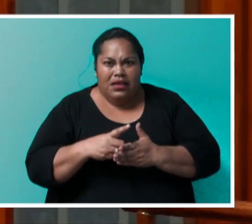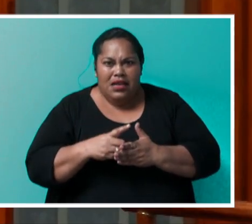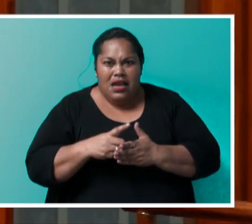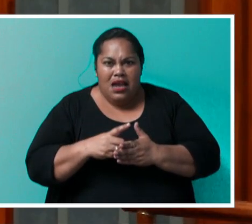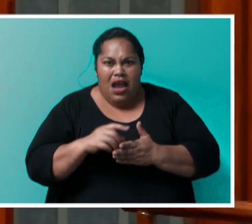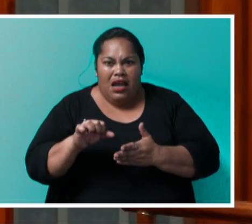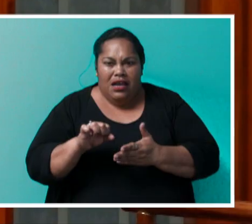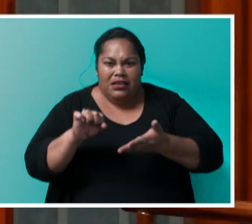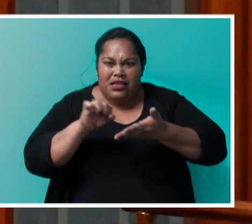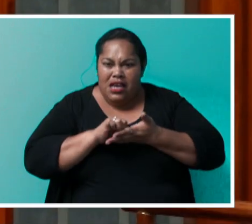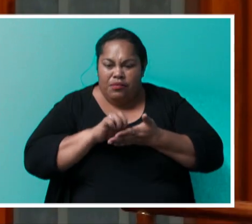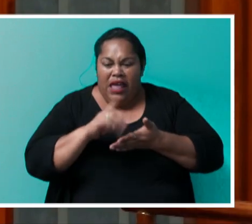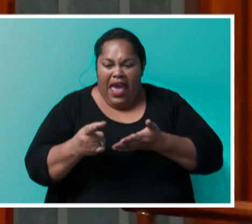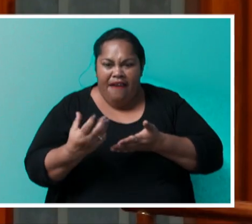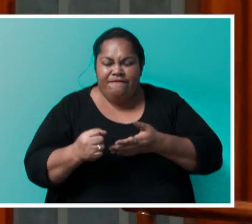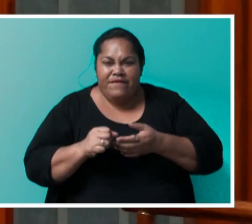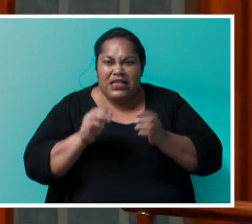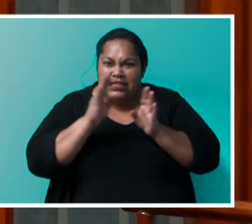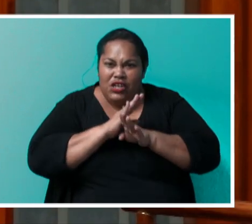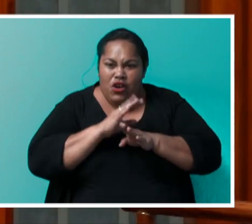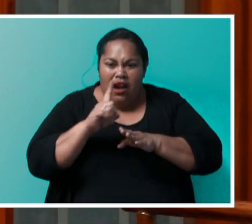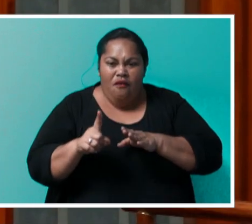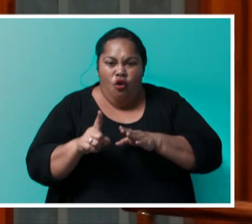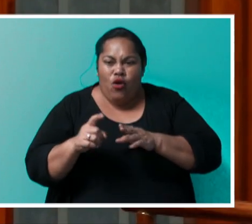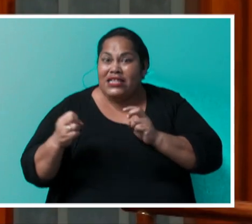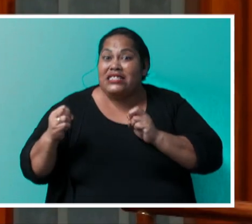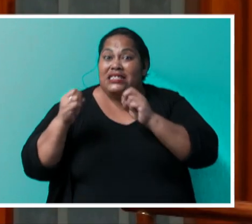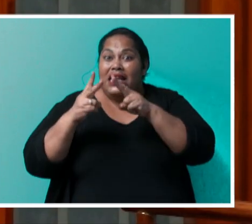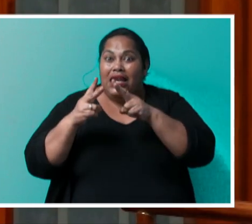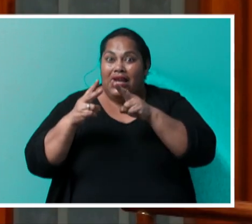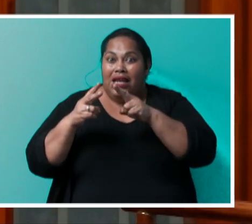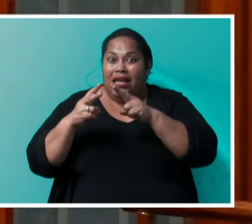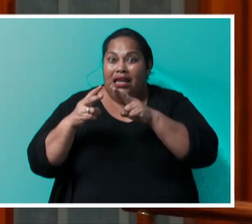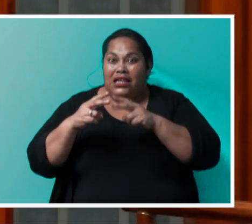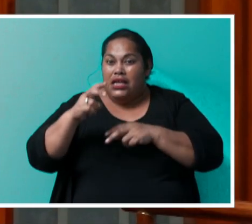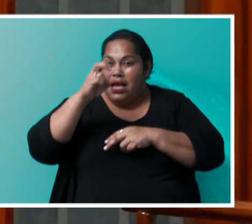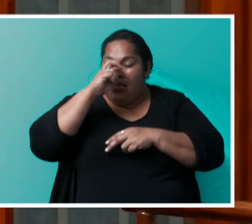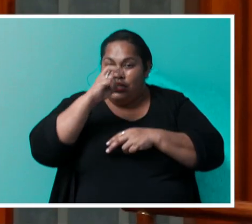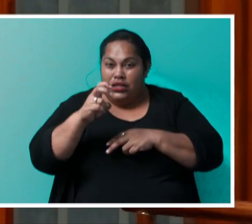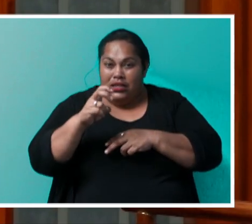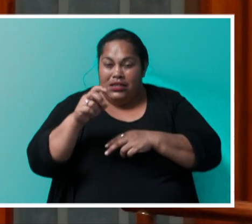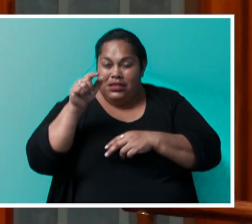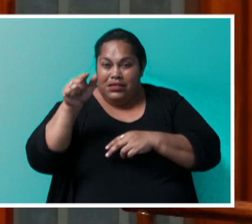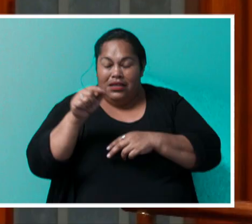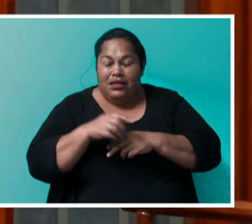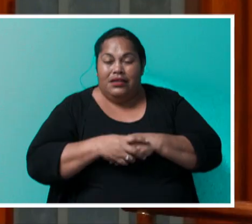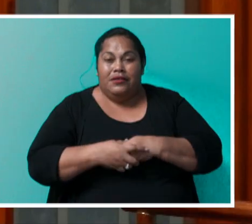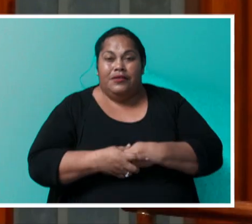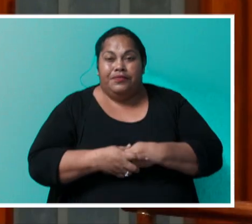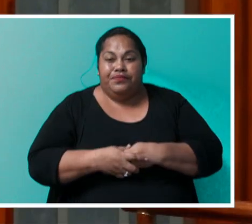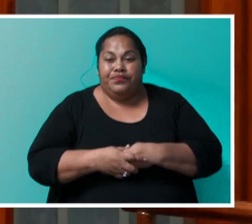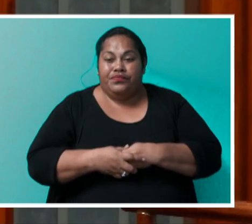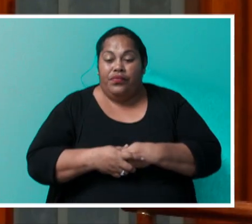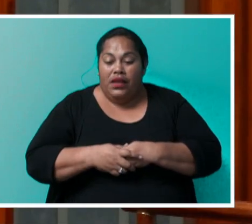hosted on secure AWS servers in Sydney with strict data residency, and is